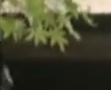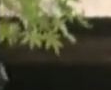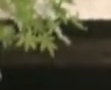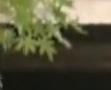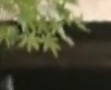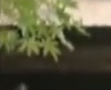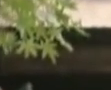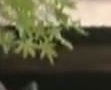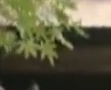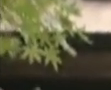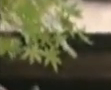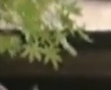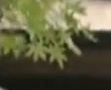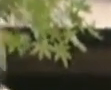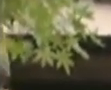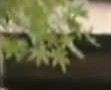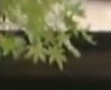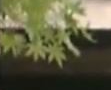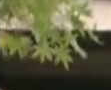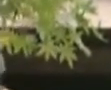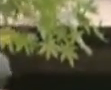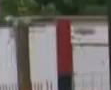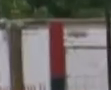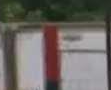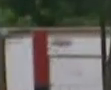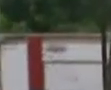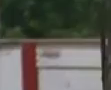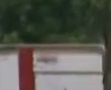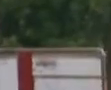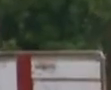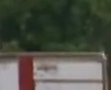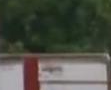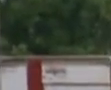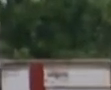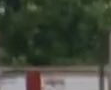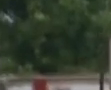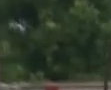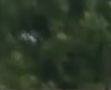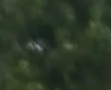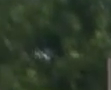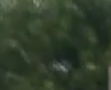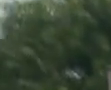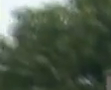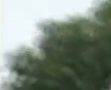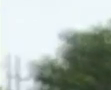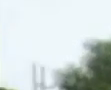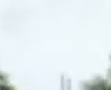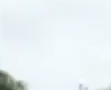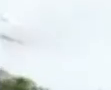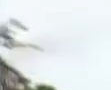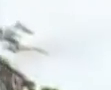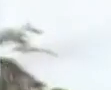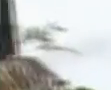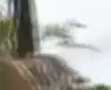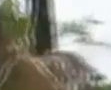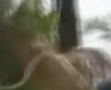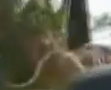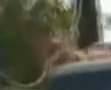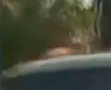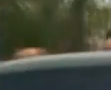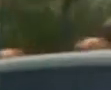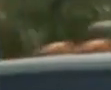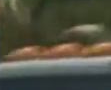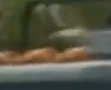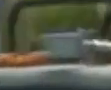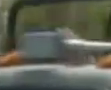Minister Golding that the security forces were moving into Tivoli Gardens to bring the situation under control was a clear